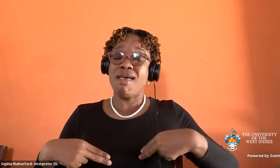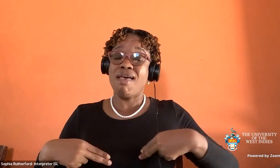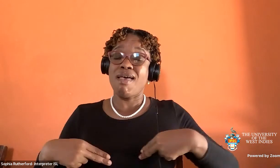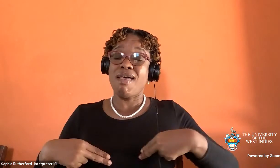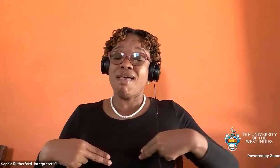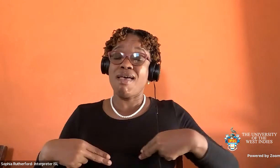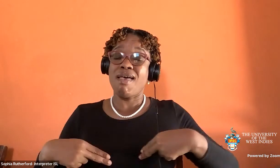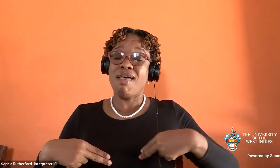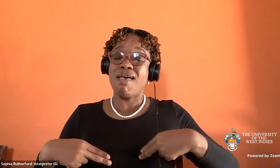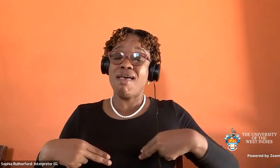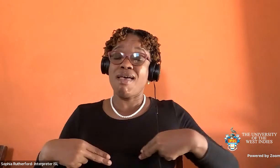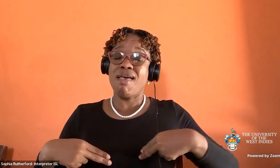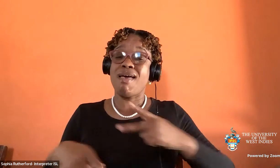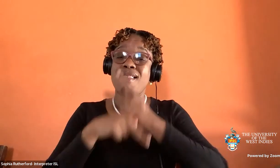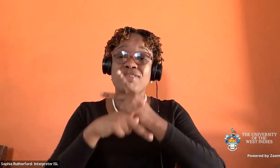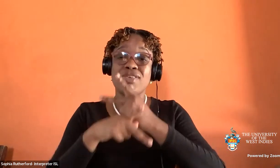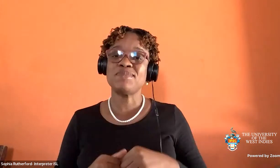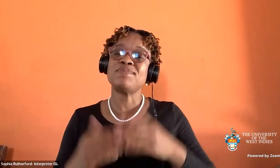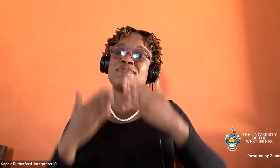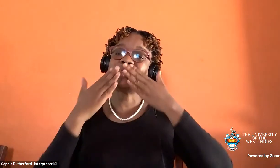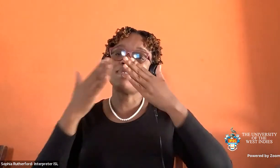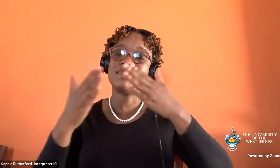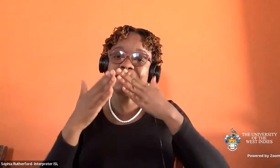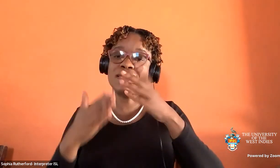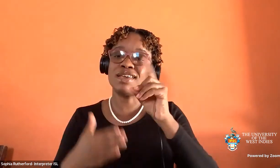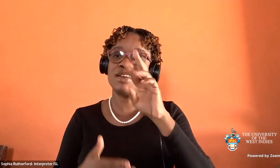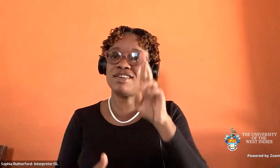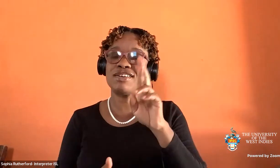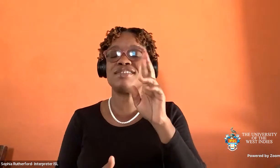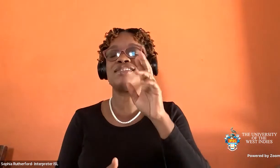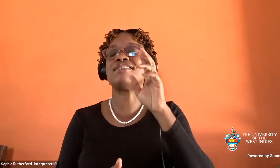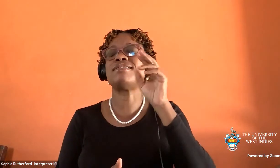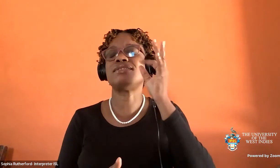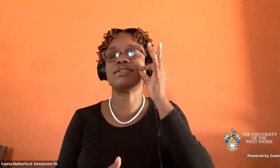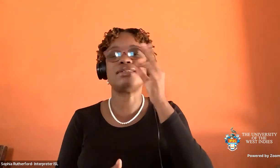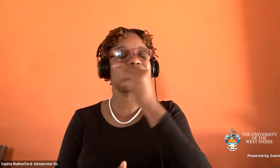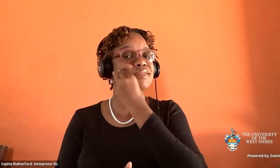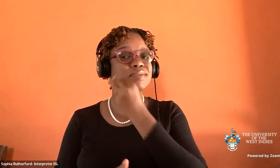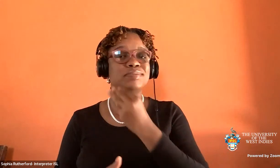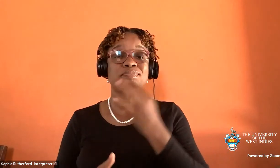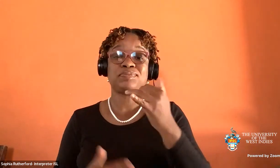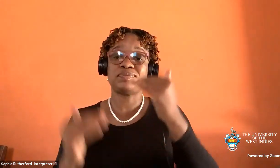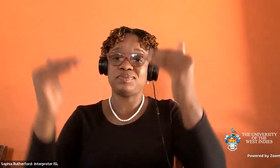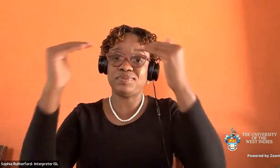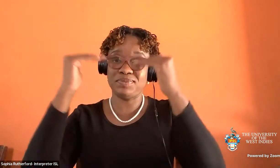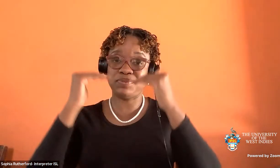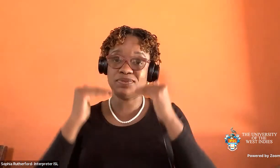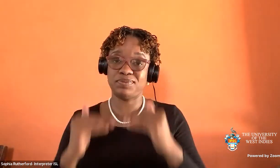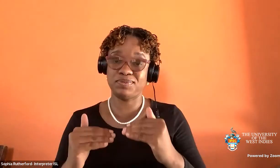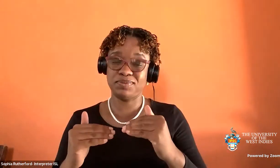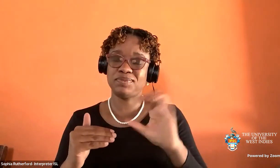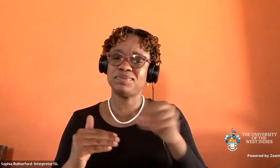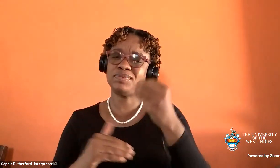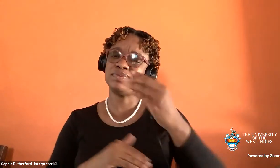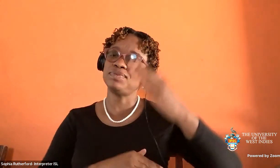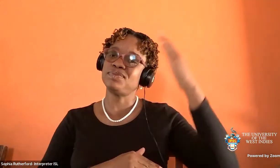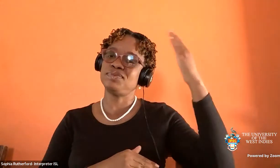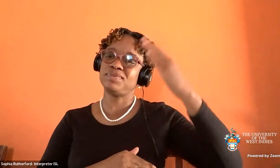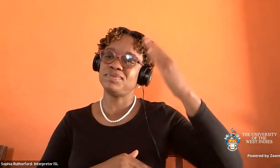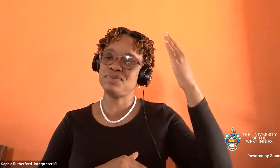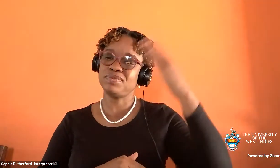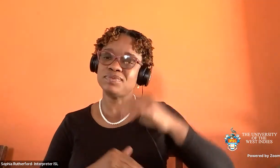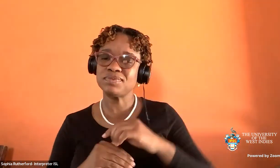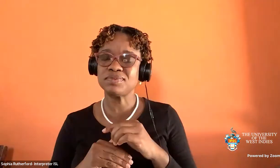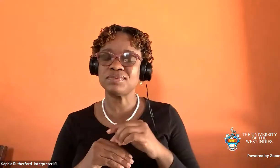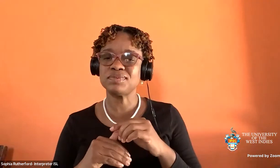right? So thank you, Dr. Morris. We now move to our next speaker in this session, Dr.